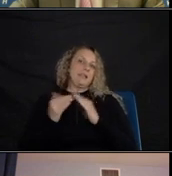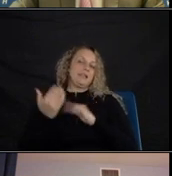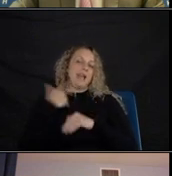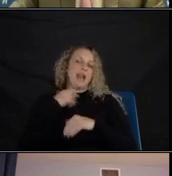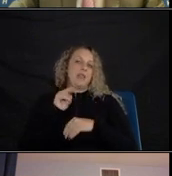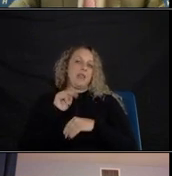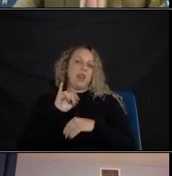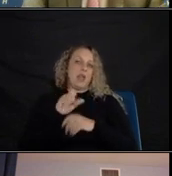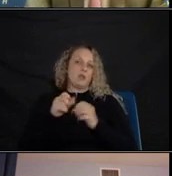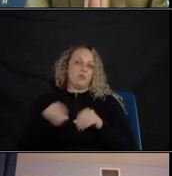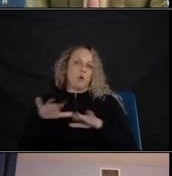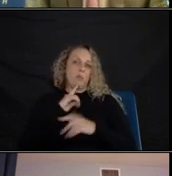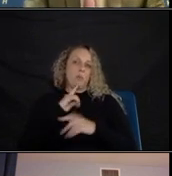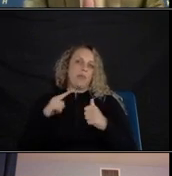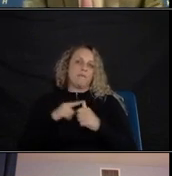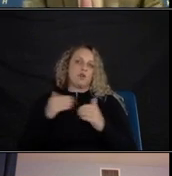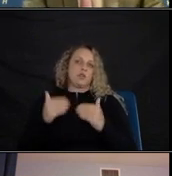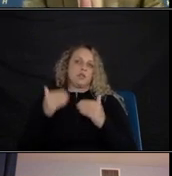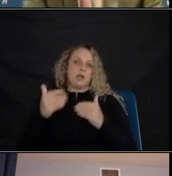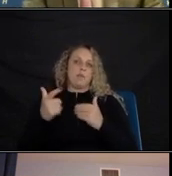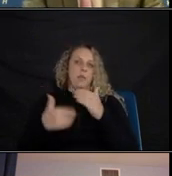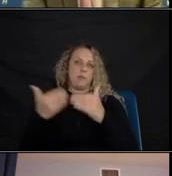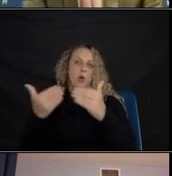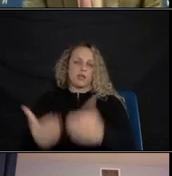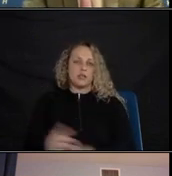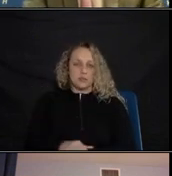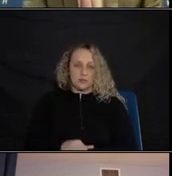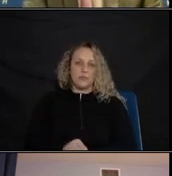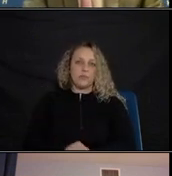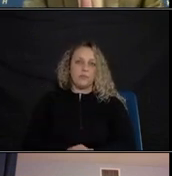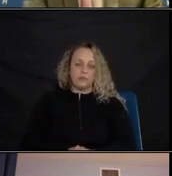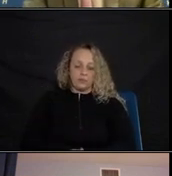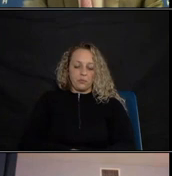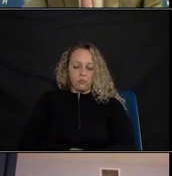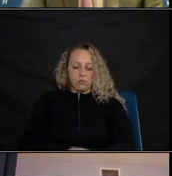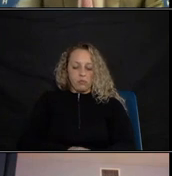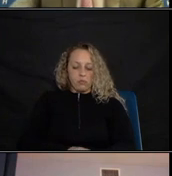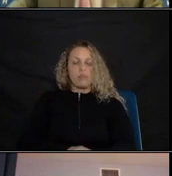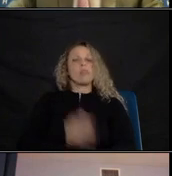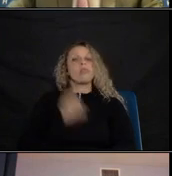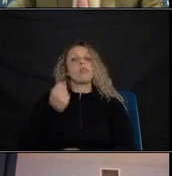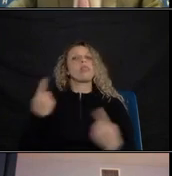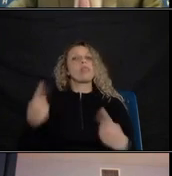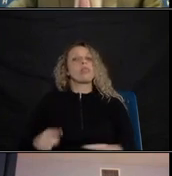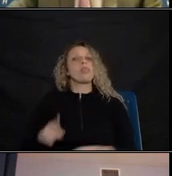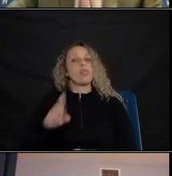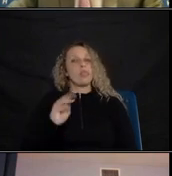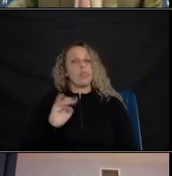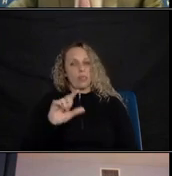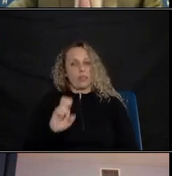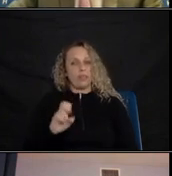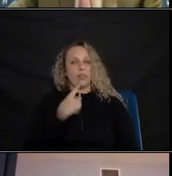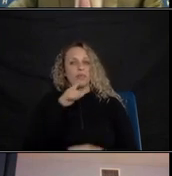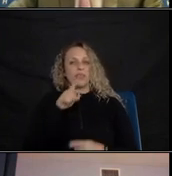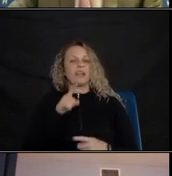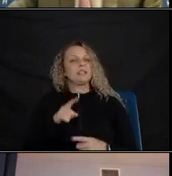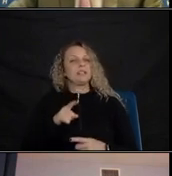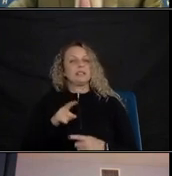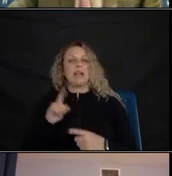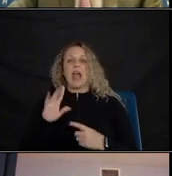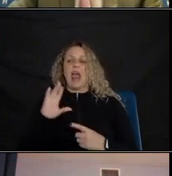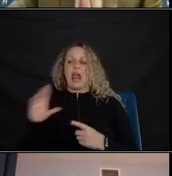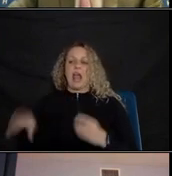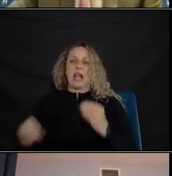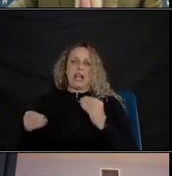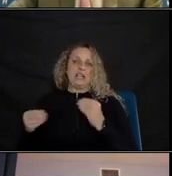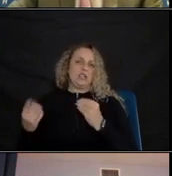Nichols property would be sort of the first step in that process. All of our deals, you know, Michelle mentioned contingencies. We don't have any contingencies